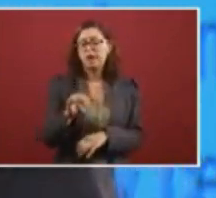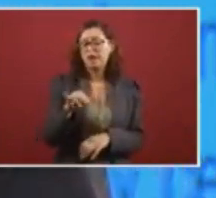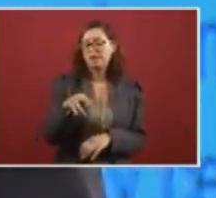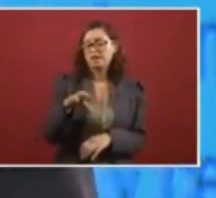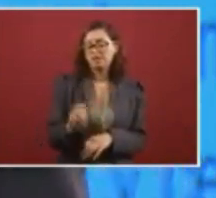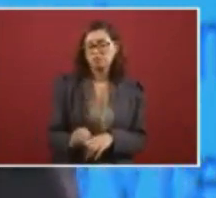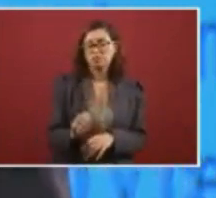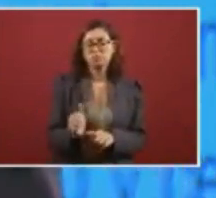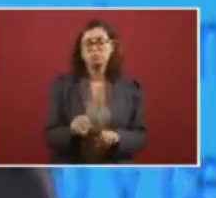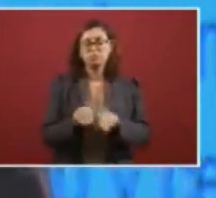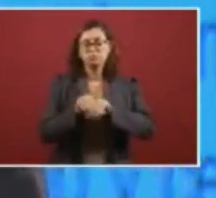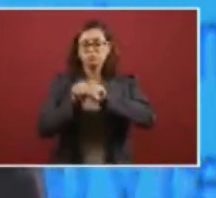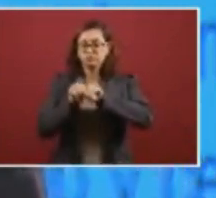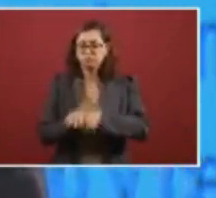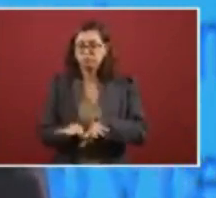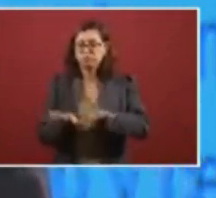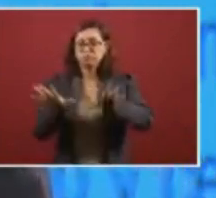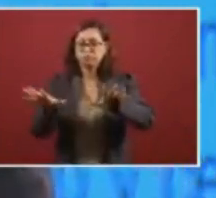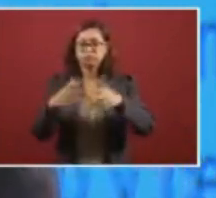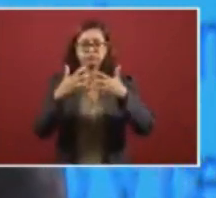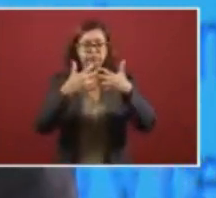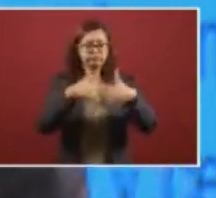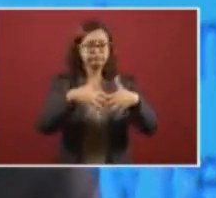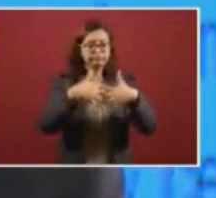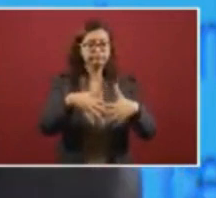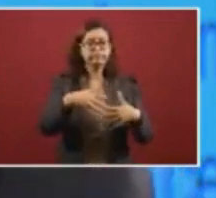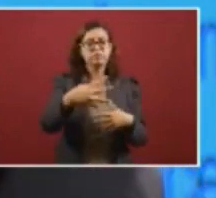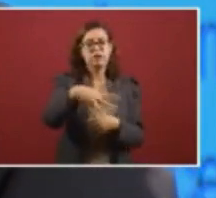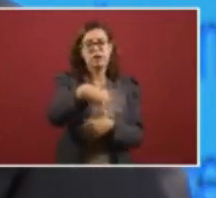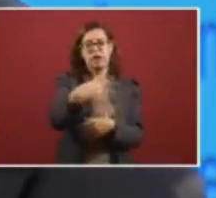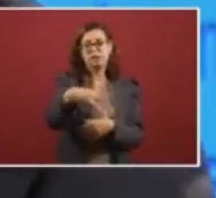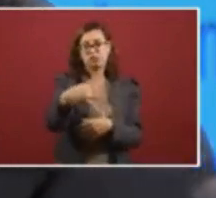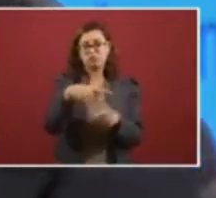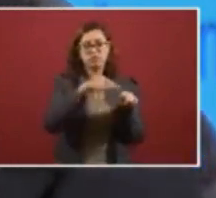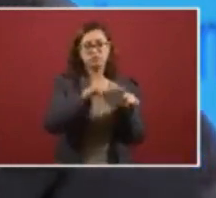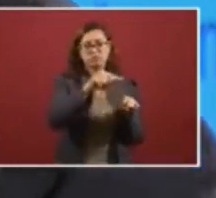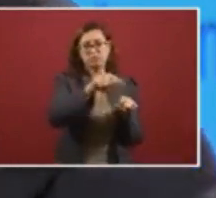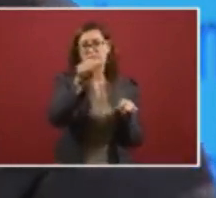marine gas ducts, or so-called gas marine gas duct.